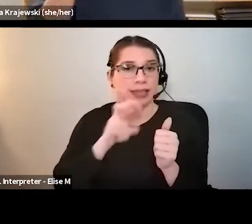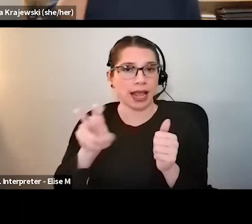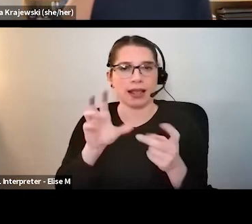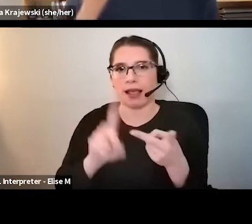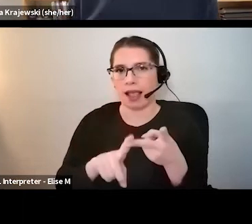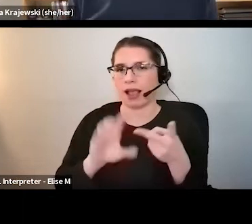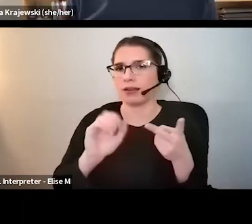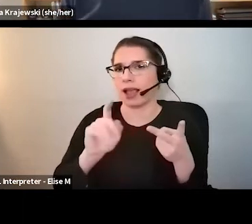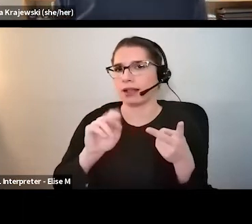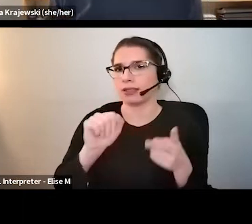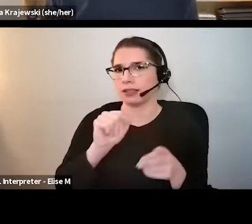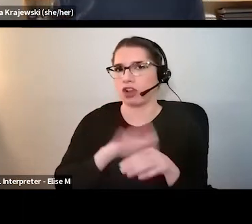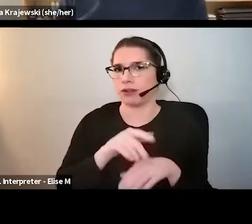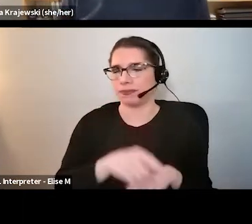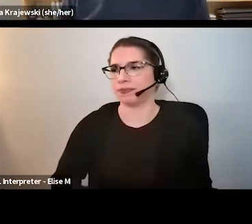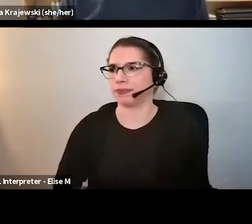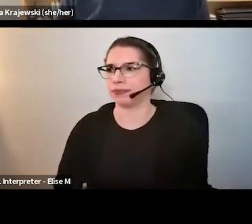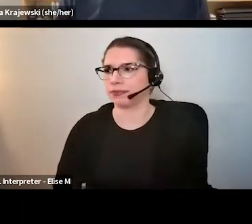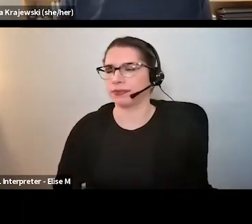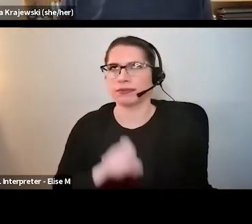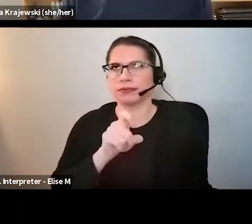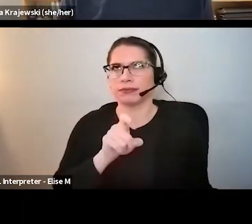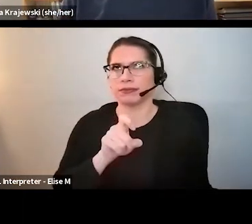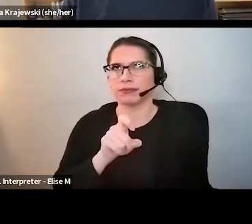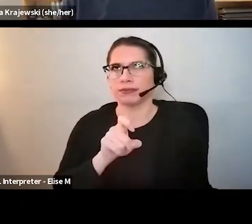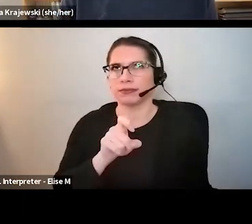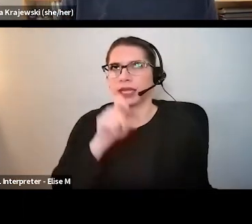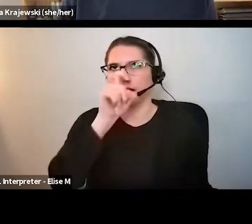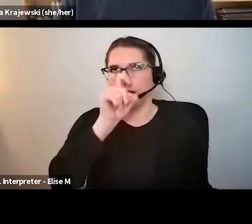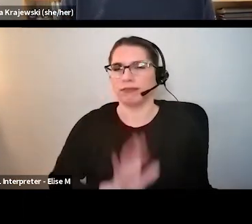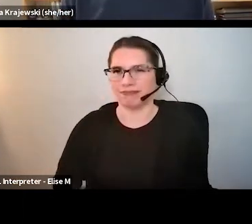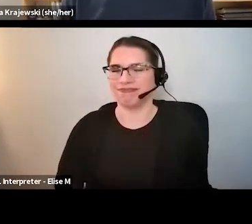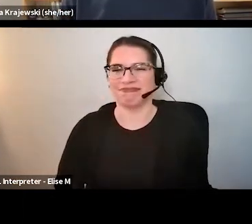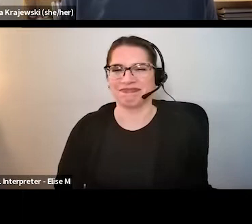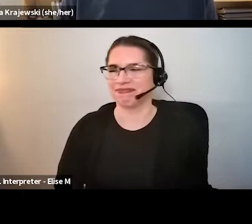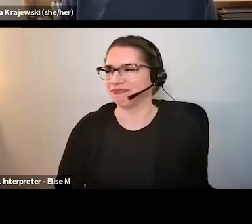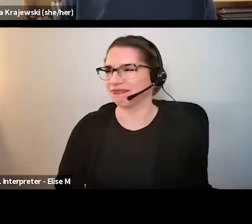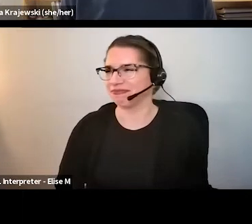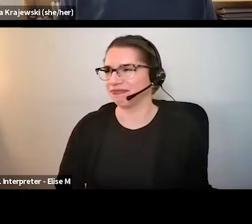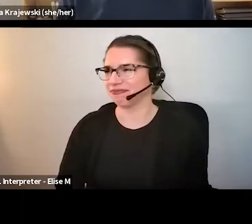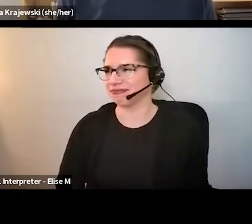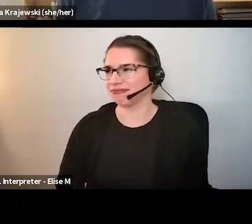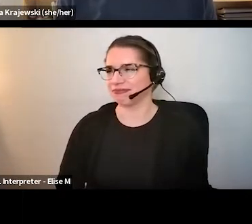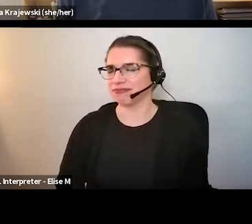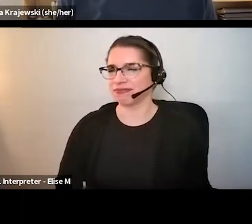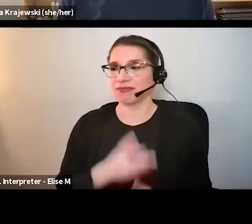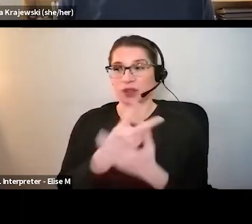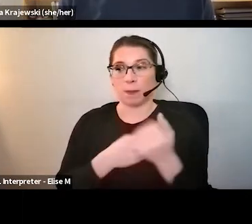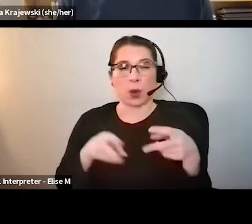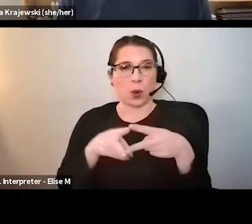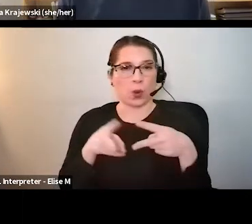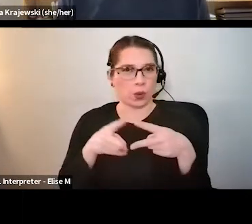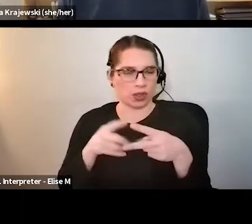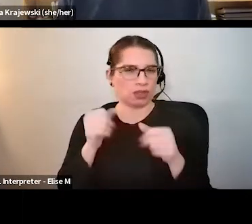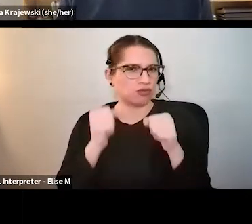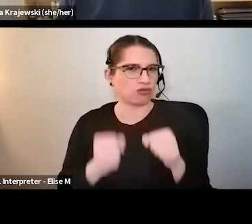The plants, animals, and landscapes of Mexico were strong symbols of Mexicanidad for the modernist